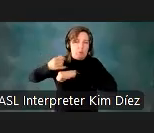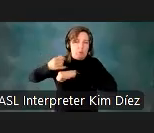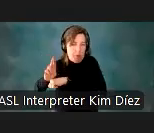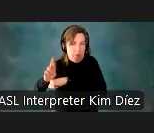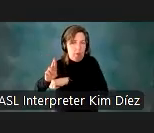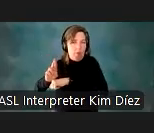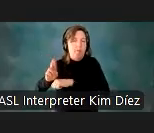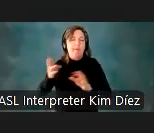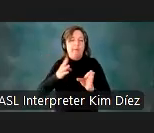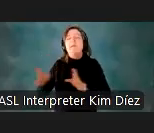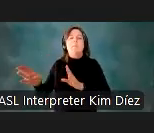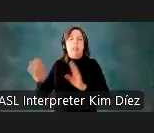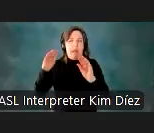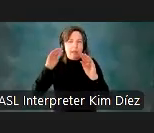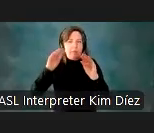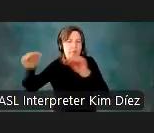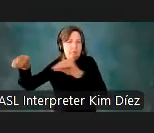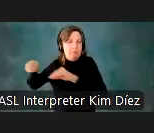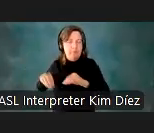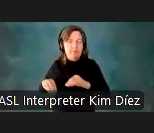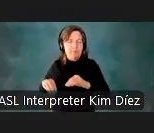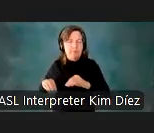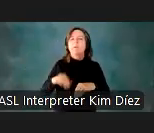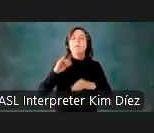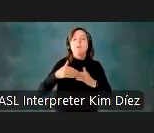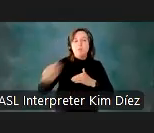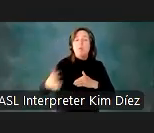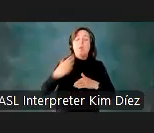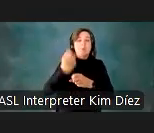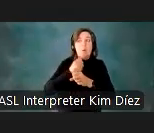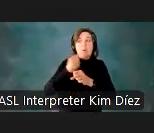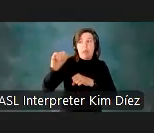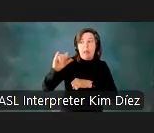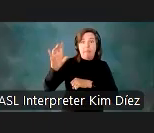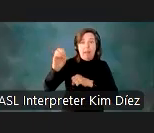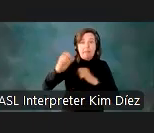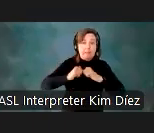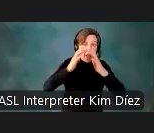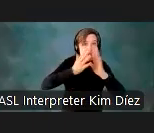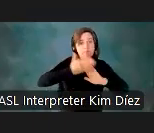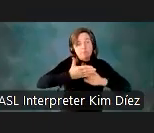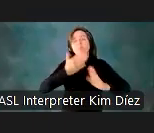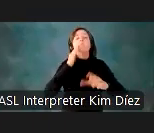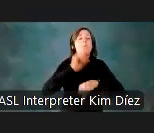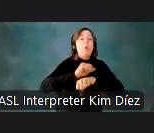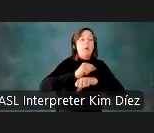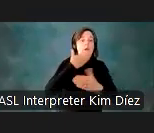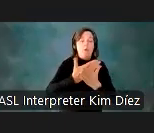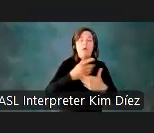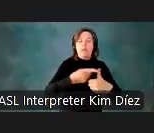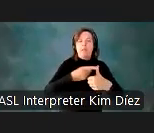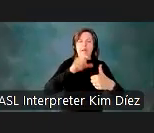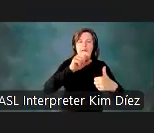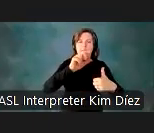So that would be the next step. Getting the site working well was step 1. That was last year, and we're hoping to harden them further with these